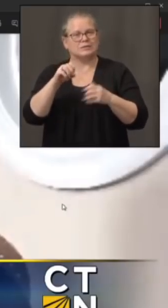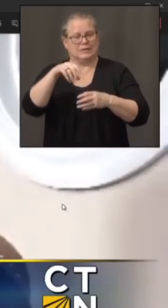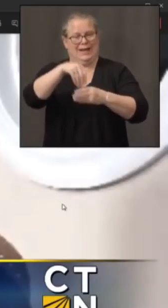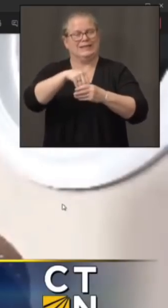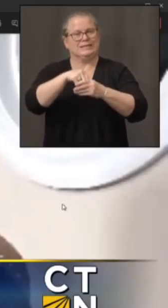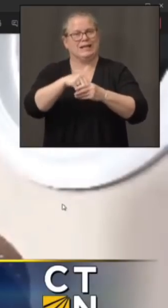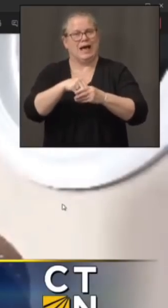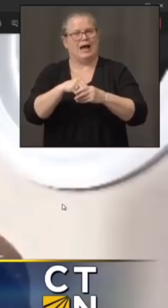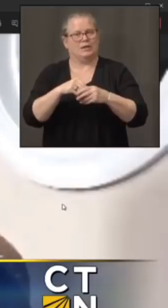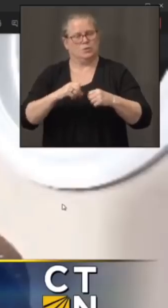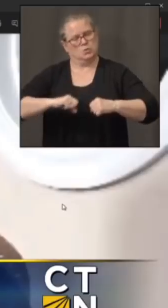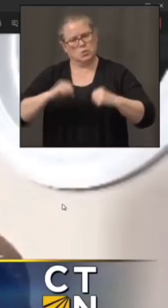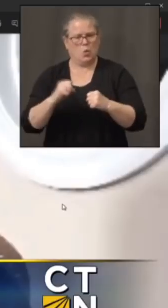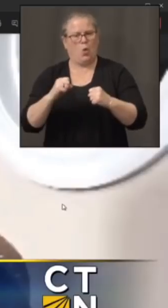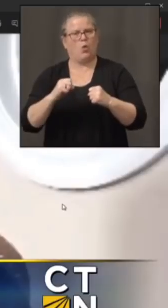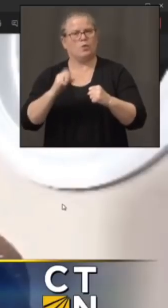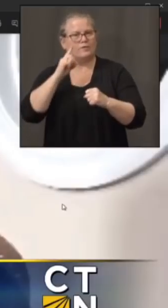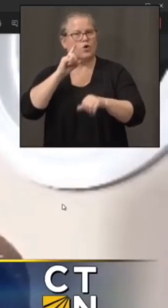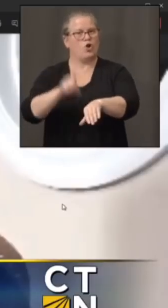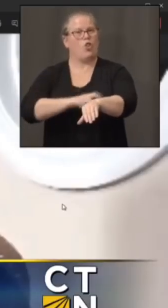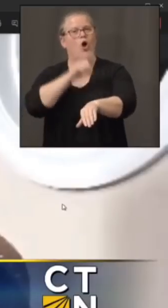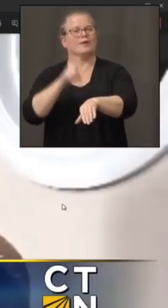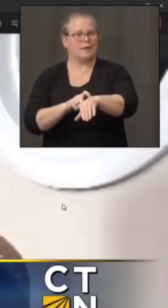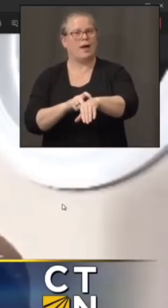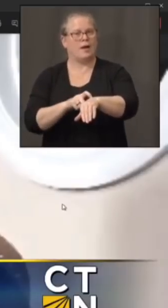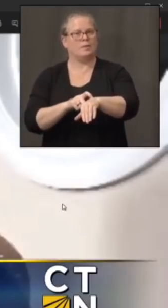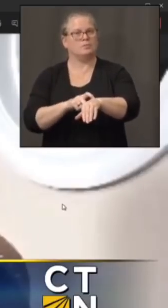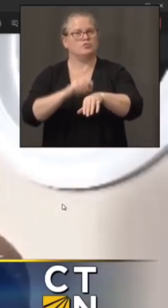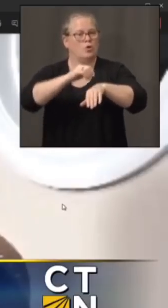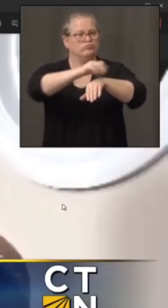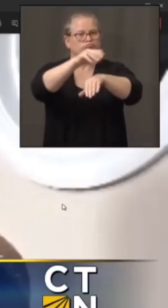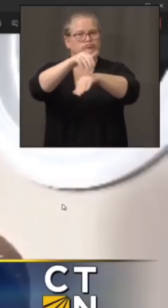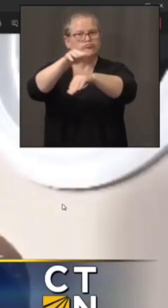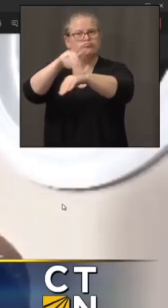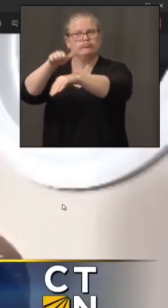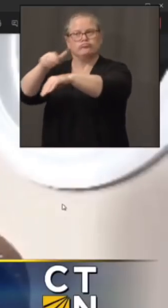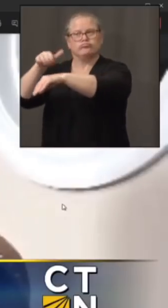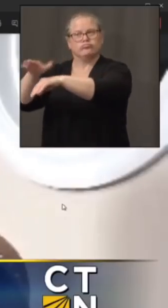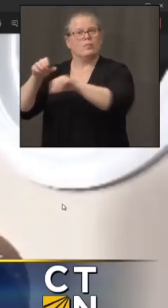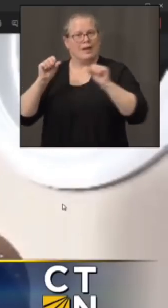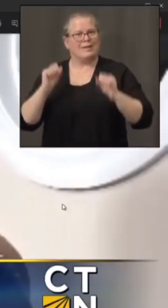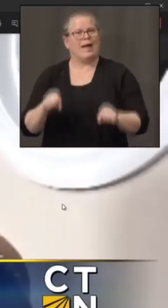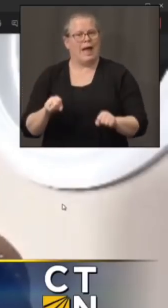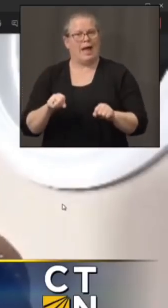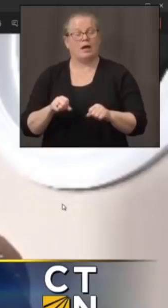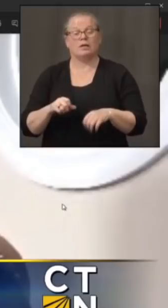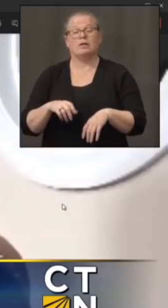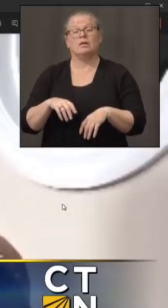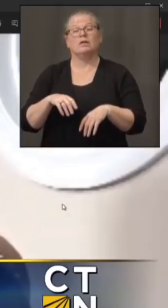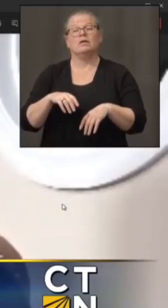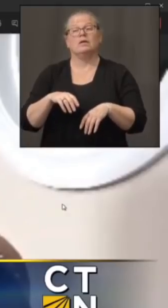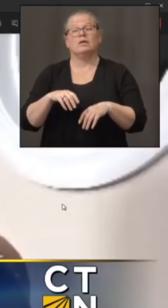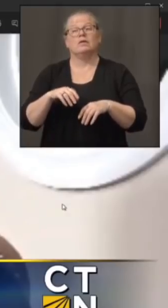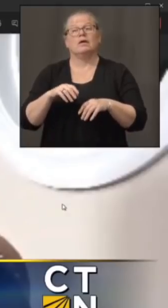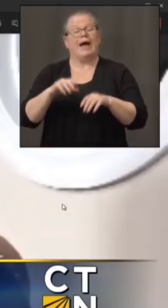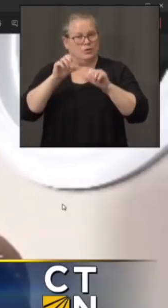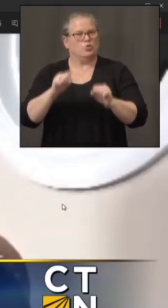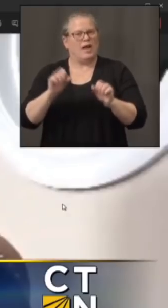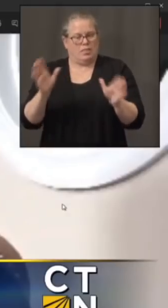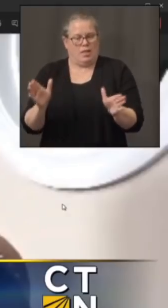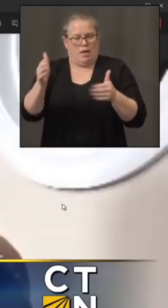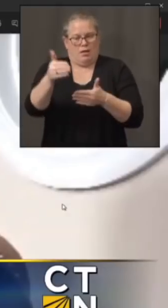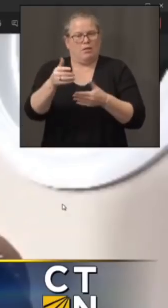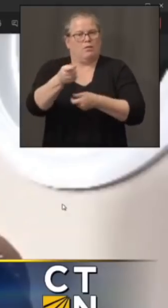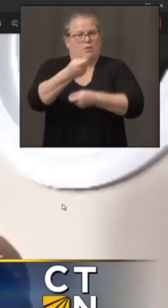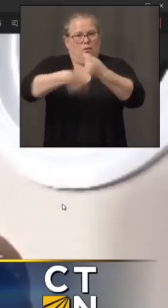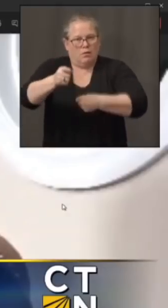sufficiently cold for an extended period of time, and you can reload the box with dry ice, and so you can extend the time period that the vaccine can be stored in that